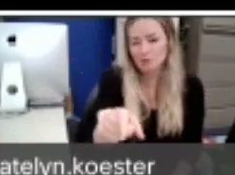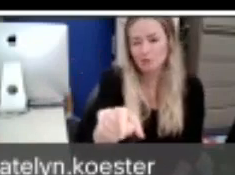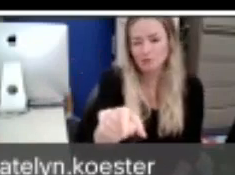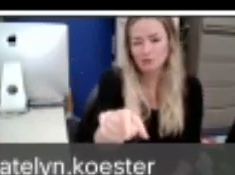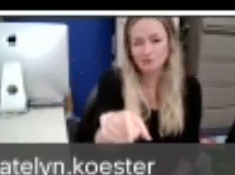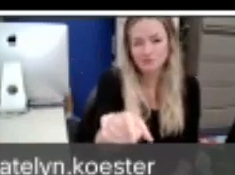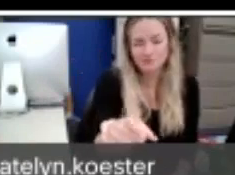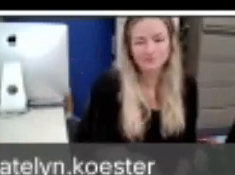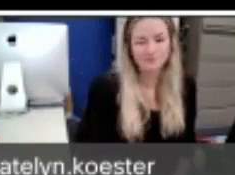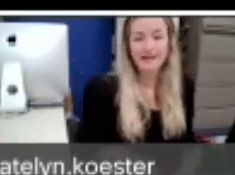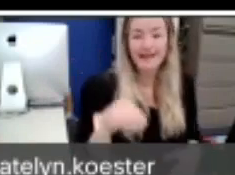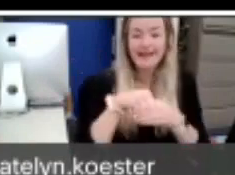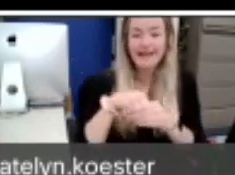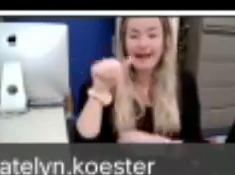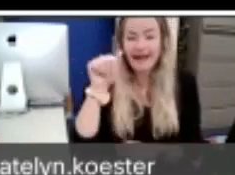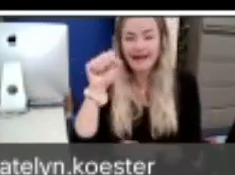point. You.